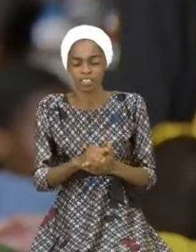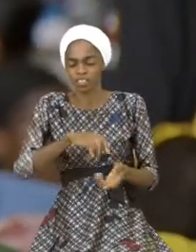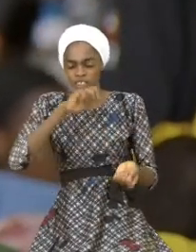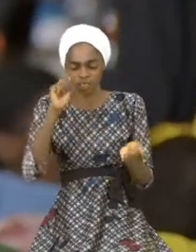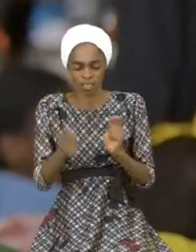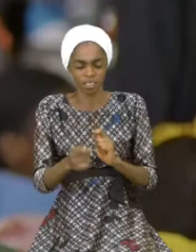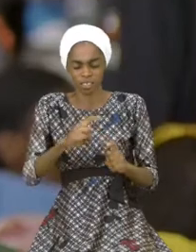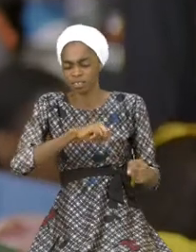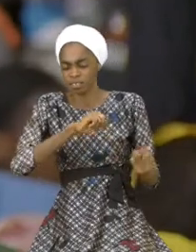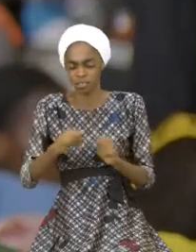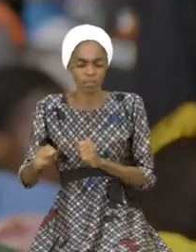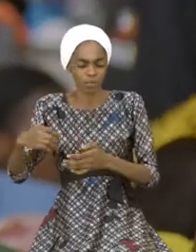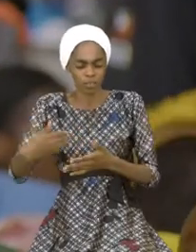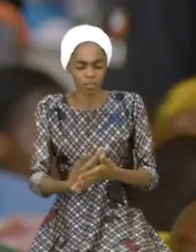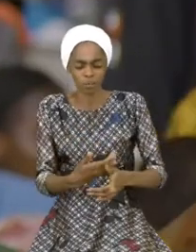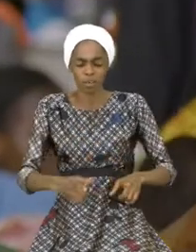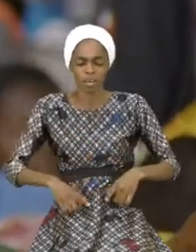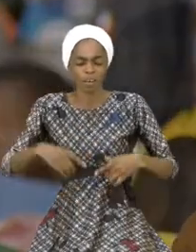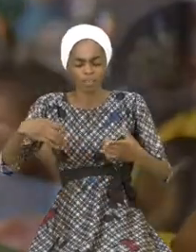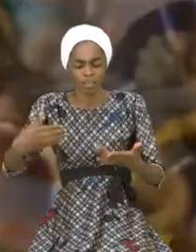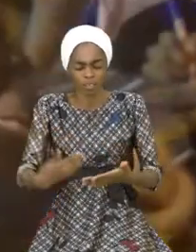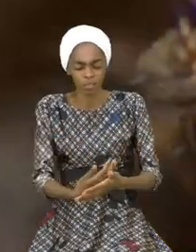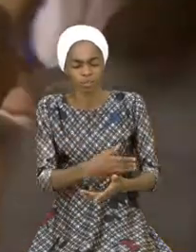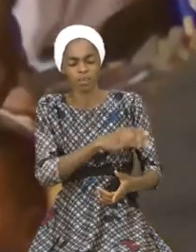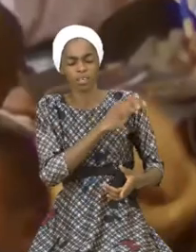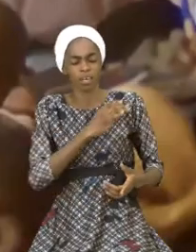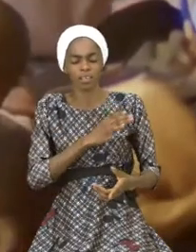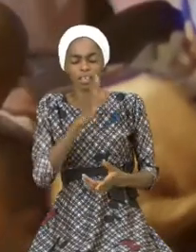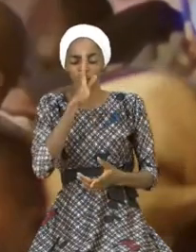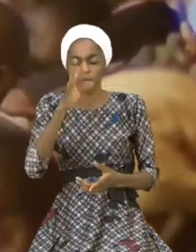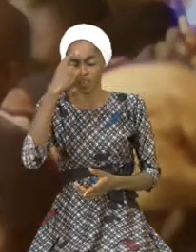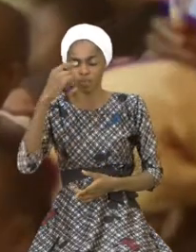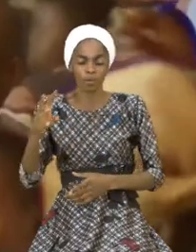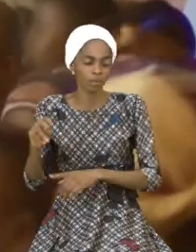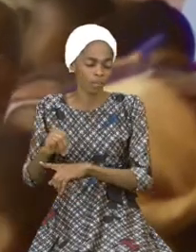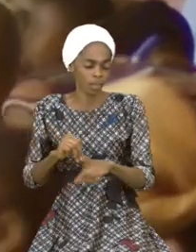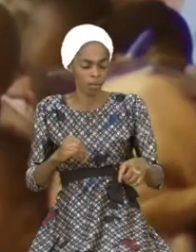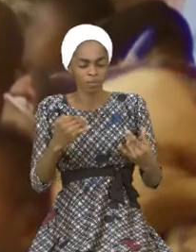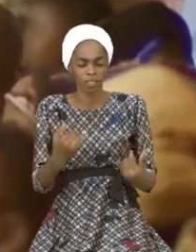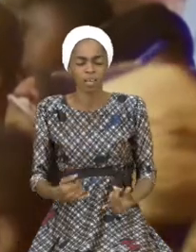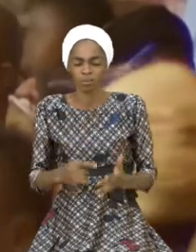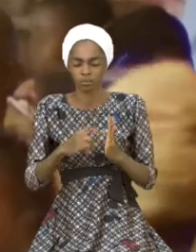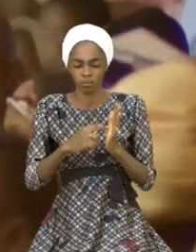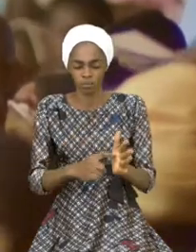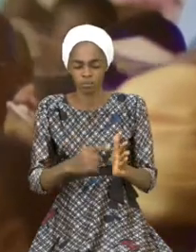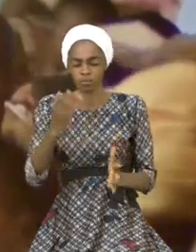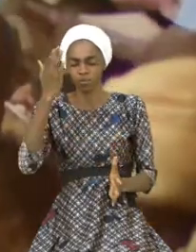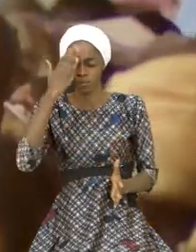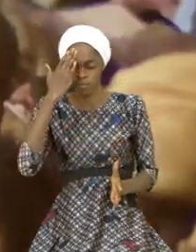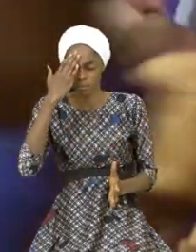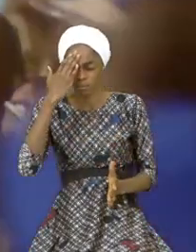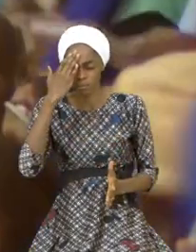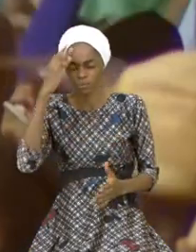new life and new character, be for them now visible, known,